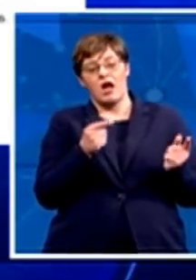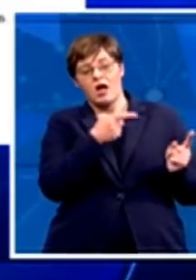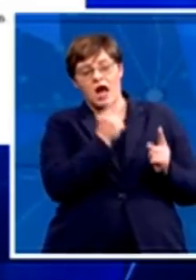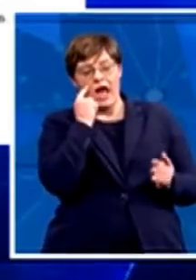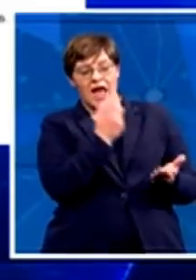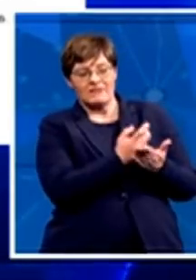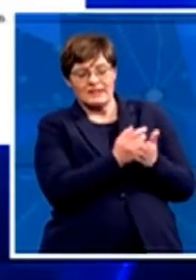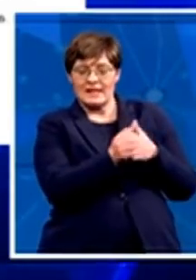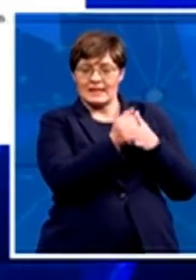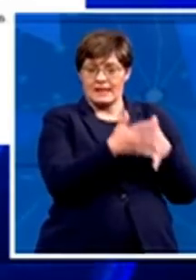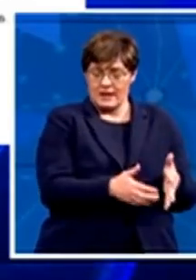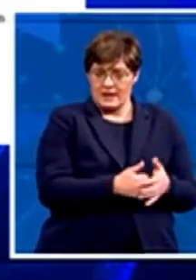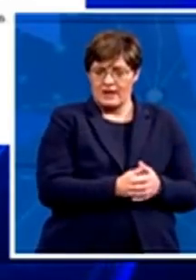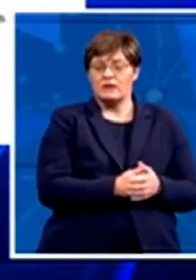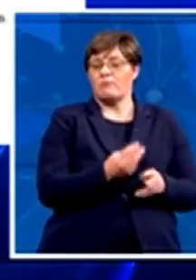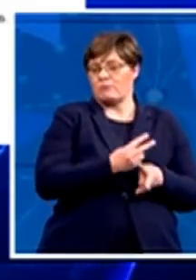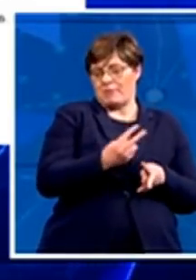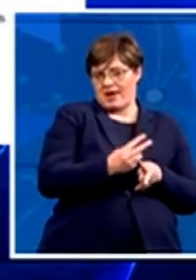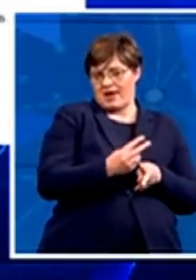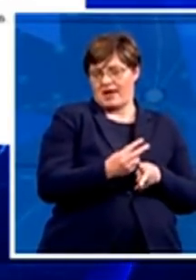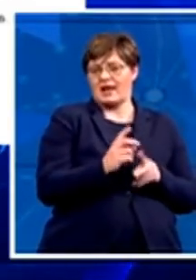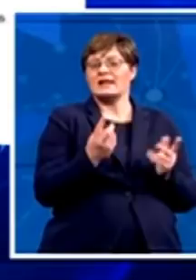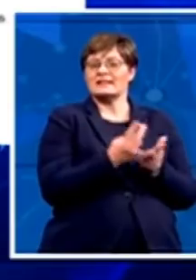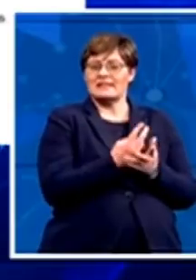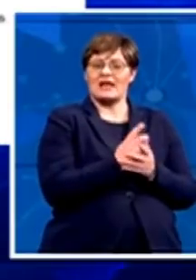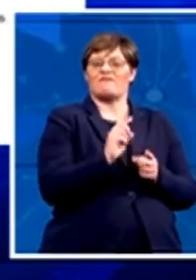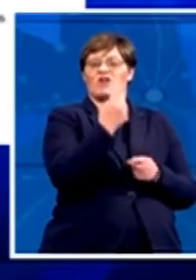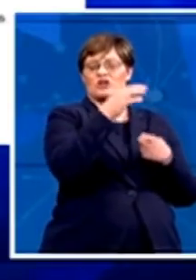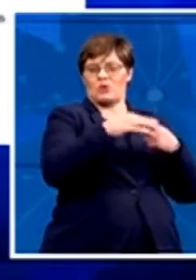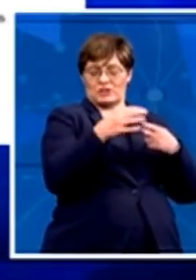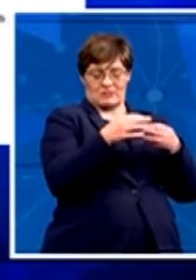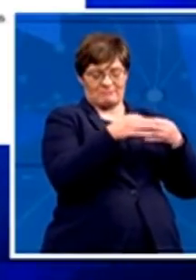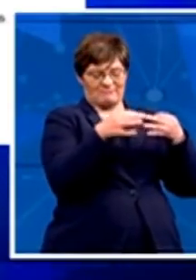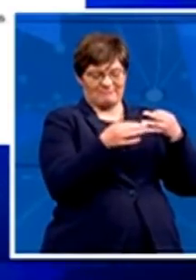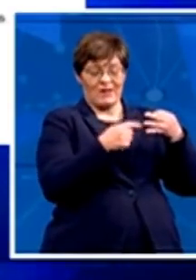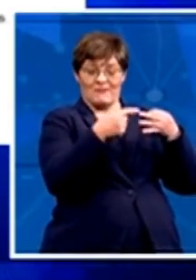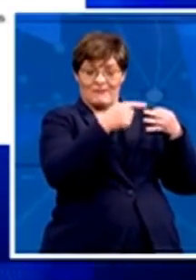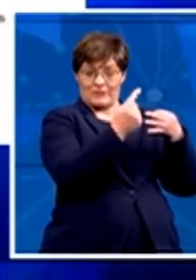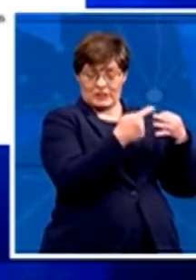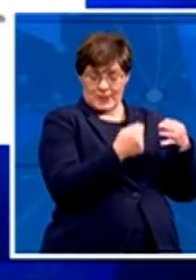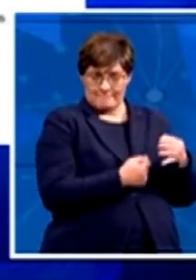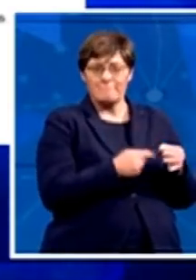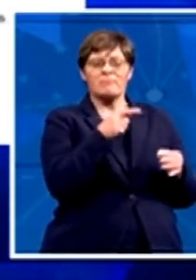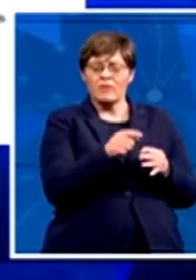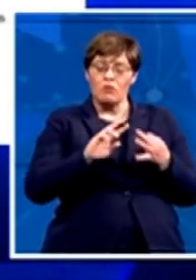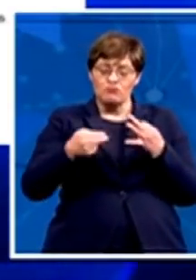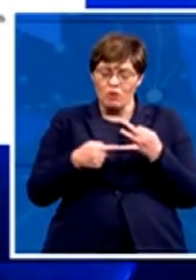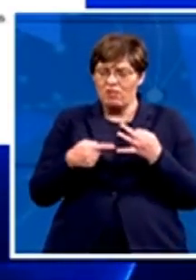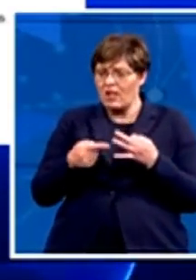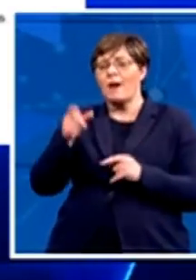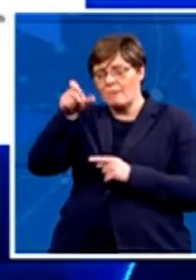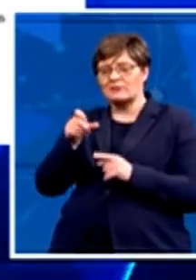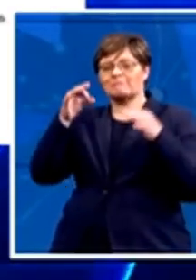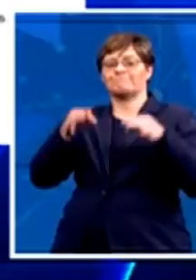in the first option. The exact role of this person would need to be determined by the committee, but by way of example, such a resource